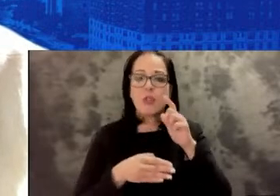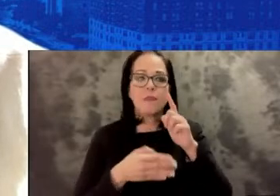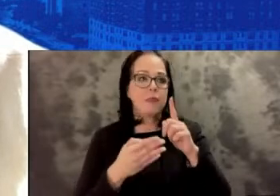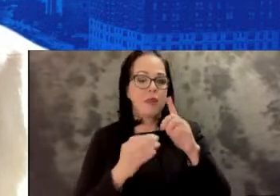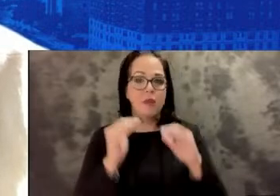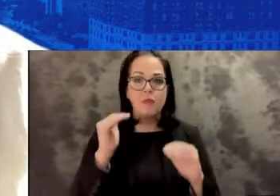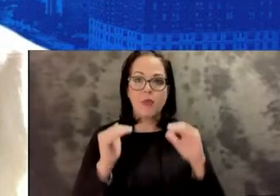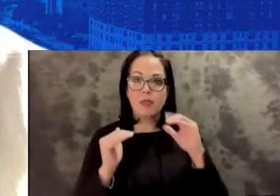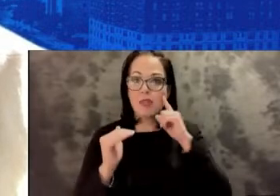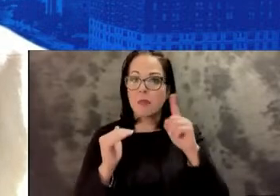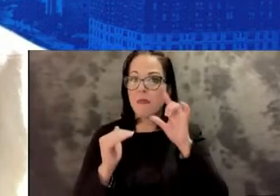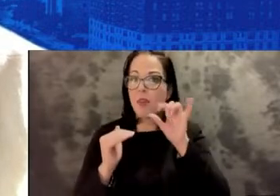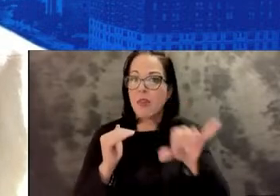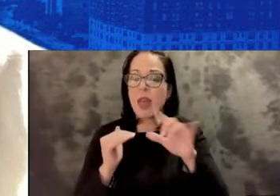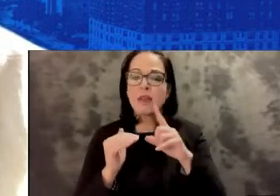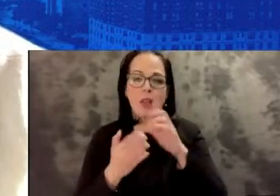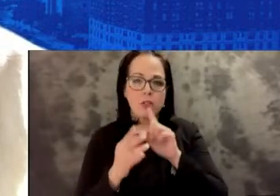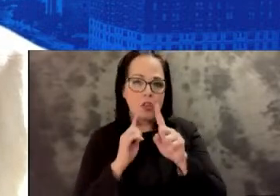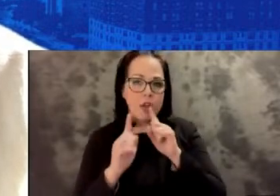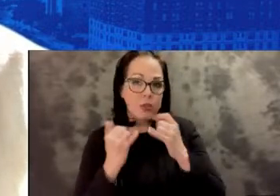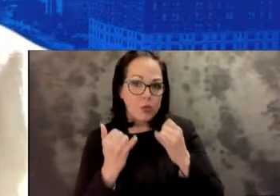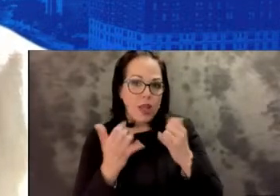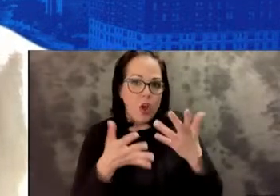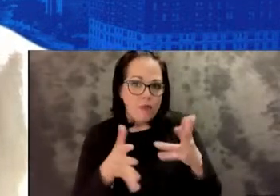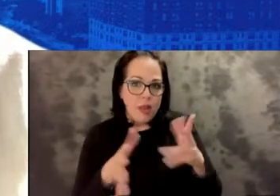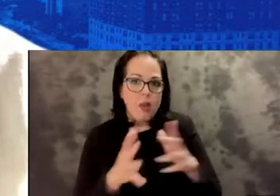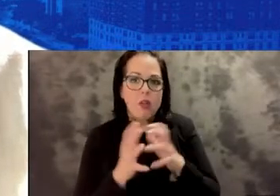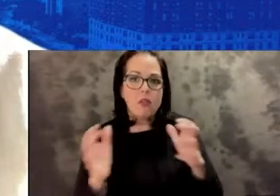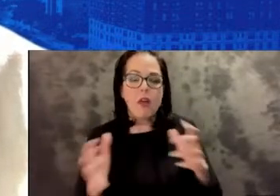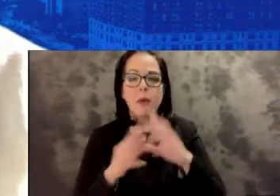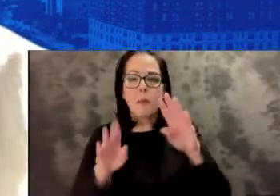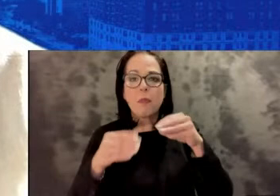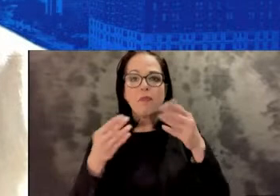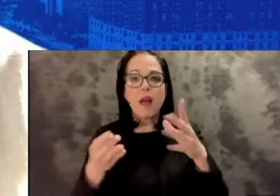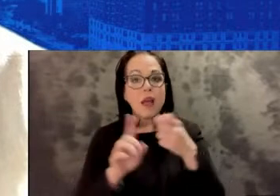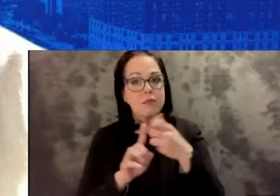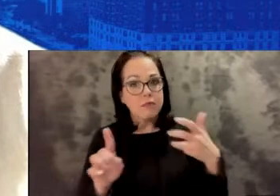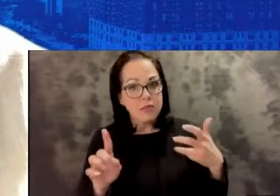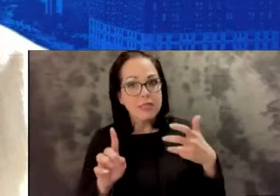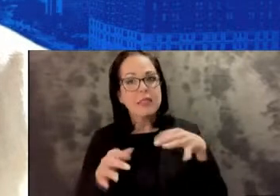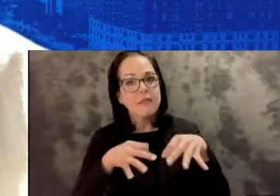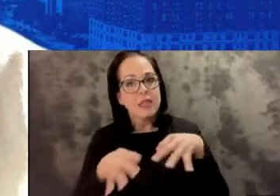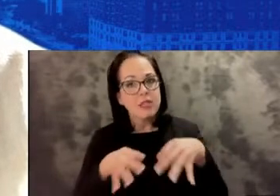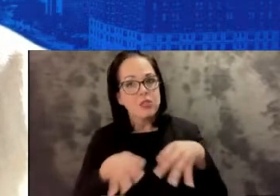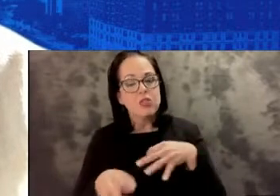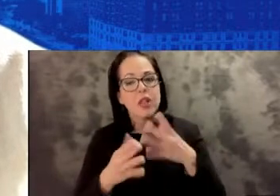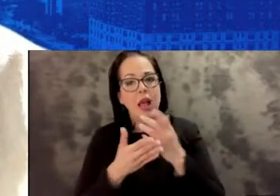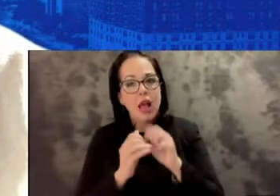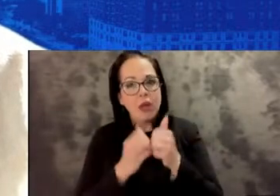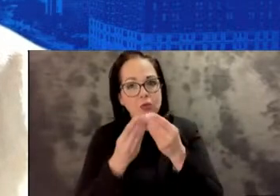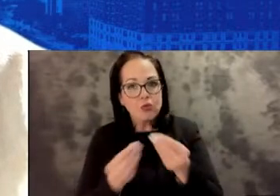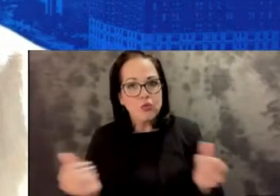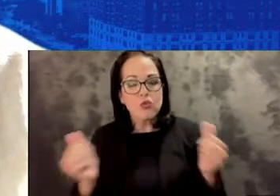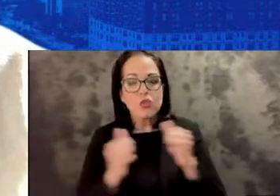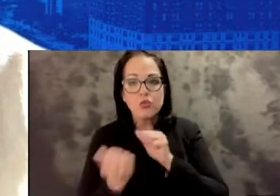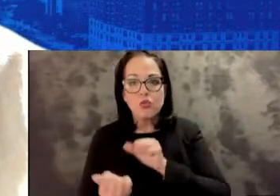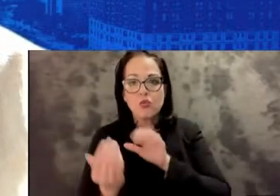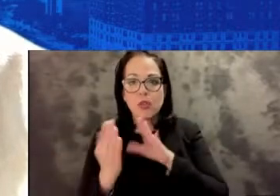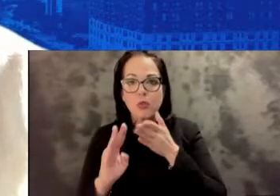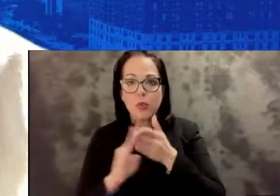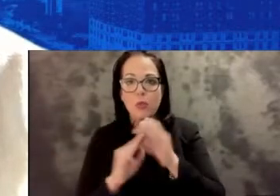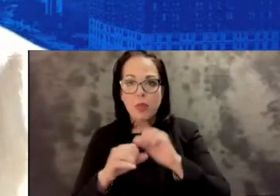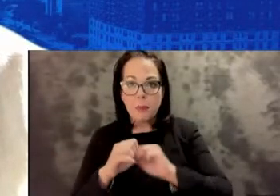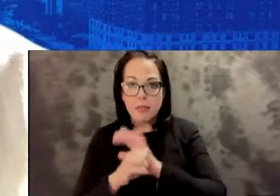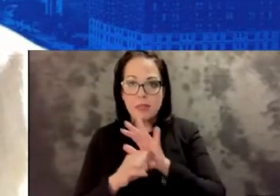want to provide a definition and some solutions to address it throughout the COVID-19 pandemic